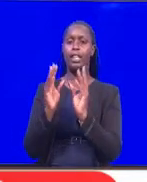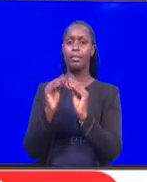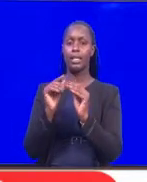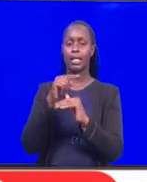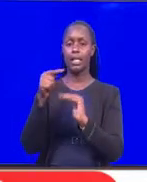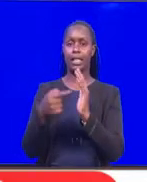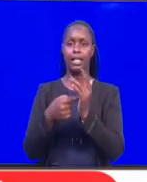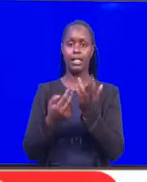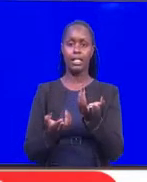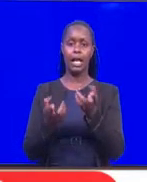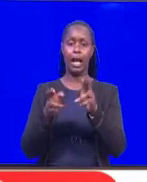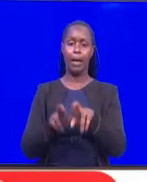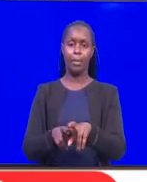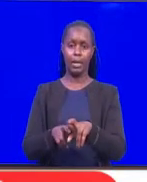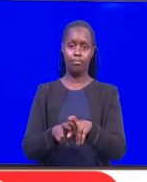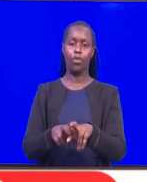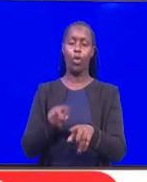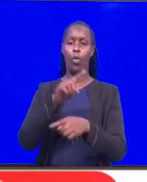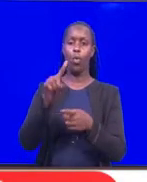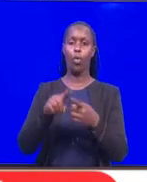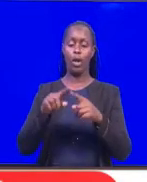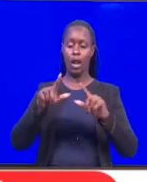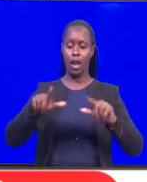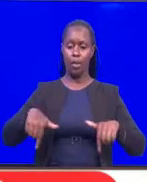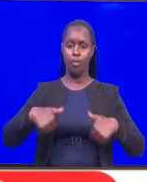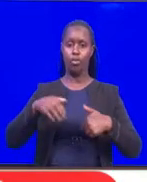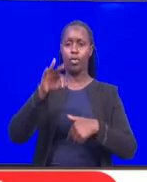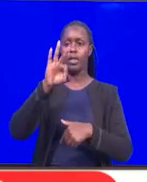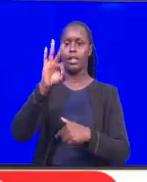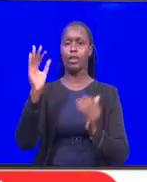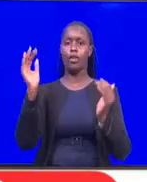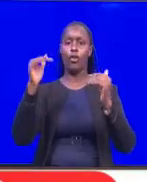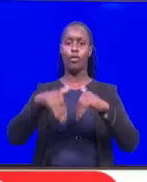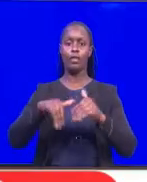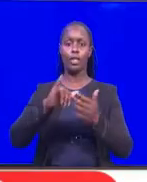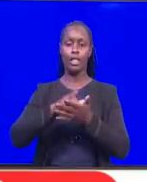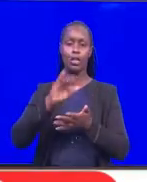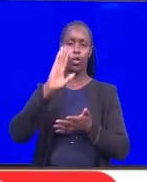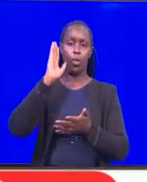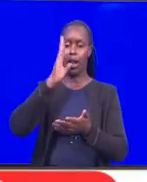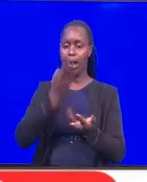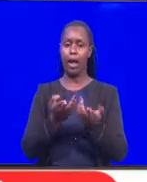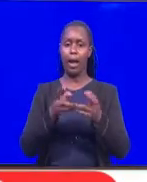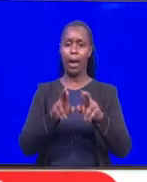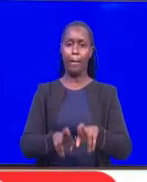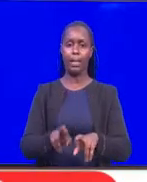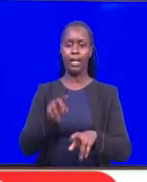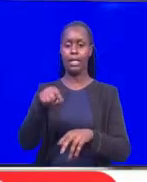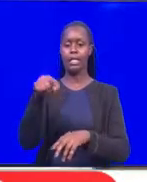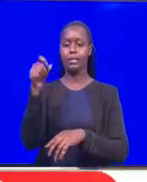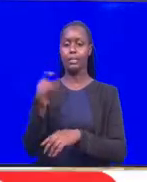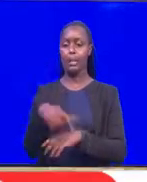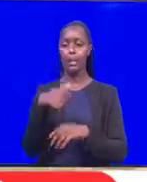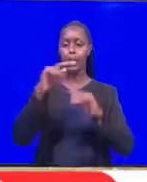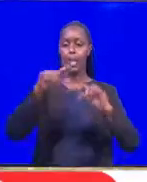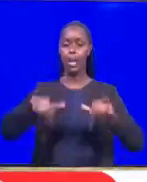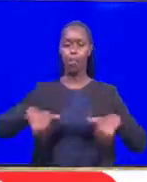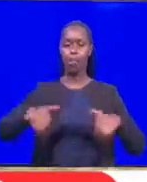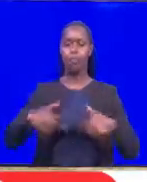ahead of the Limuru 3 conference, expected later this month in Limuru.